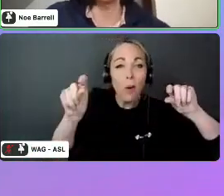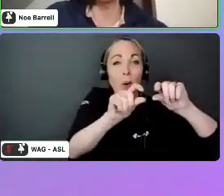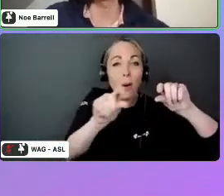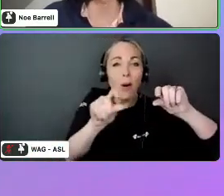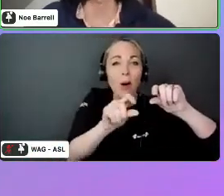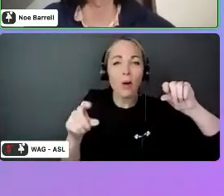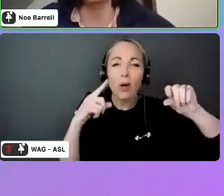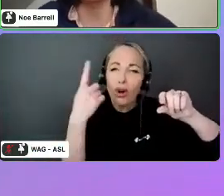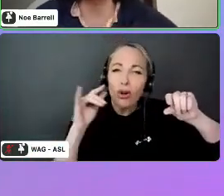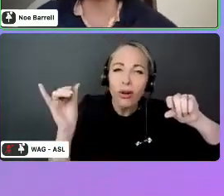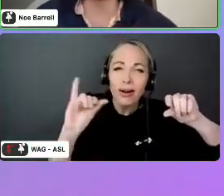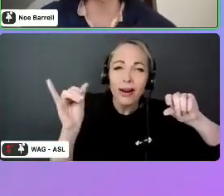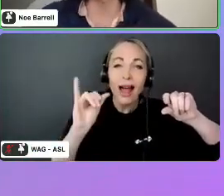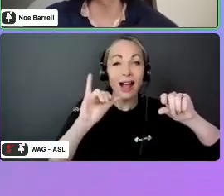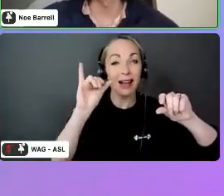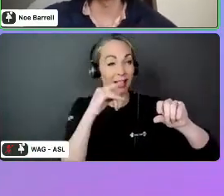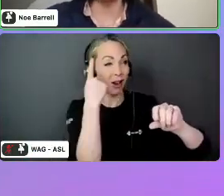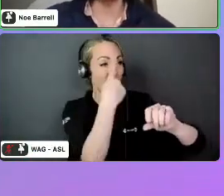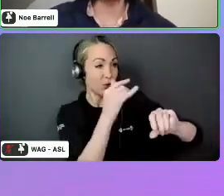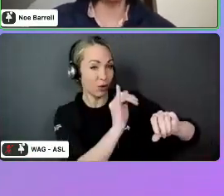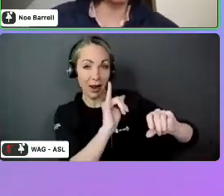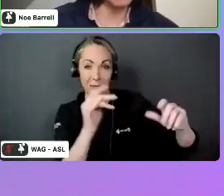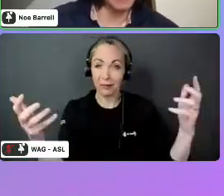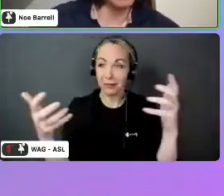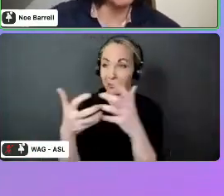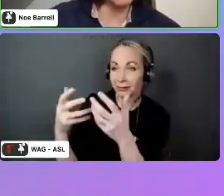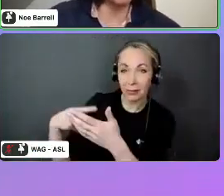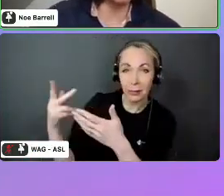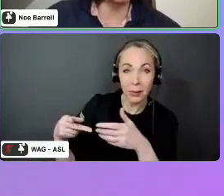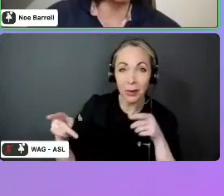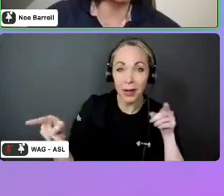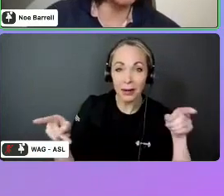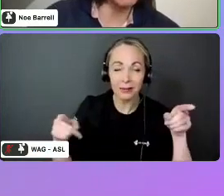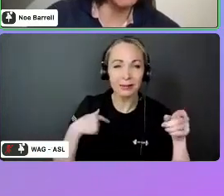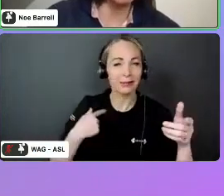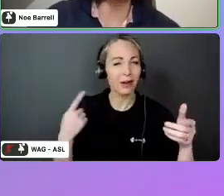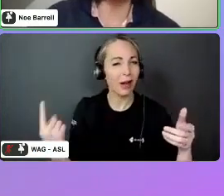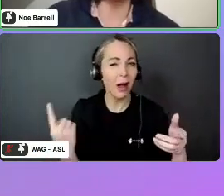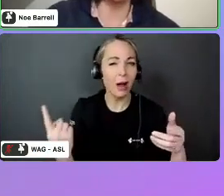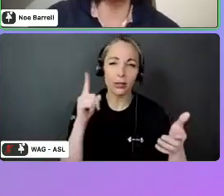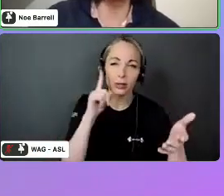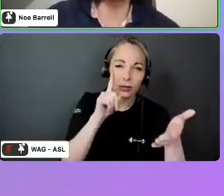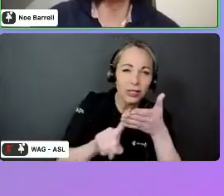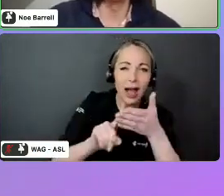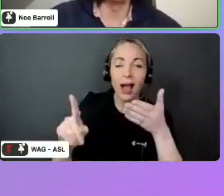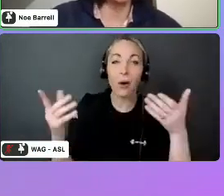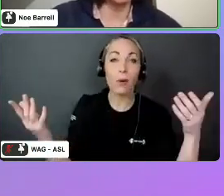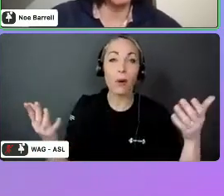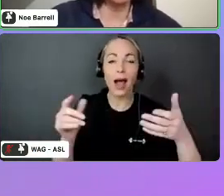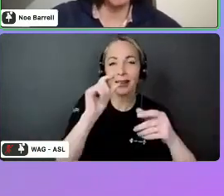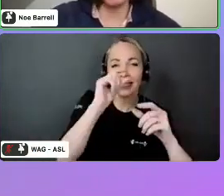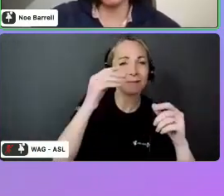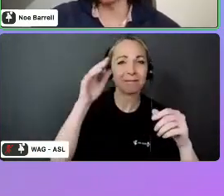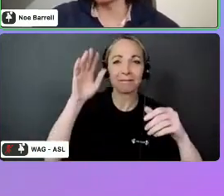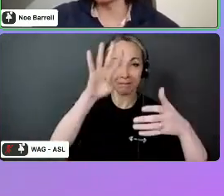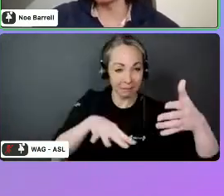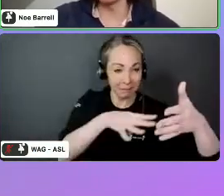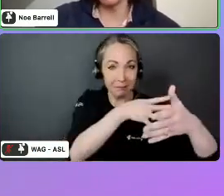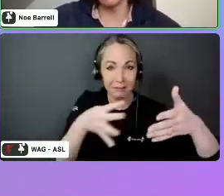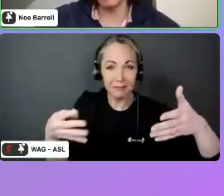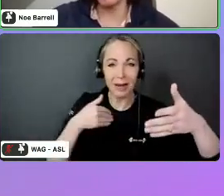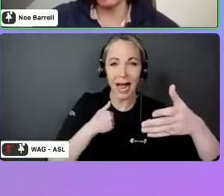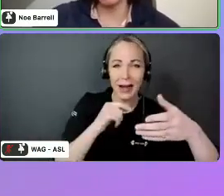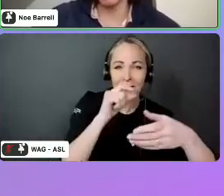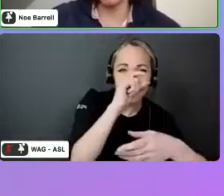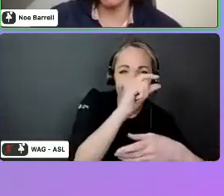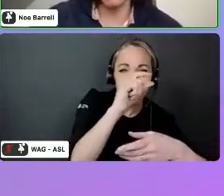table structure matches how they're programmed. And so we look at table cells, table headers, etc. And we